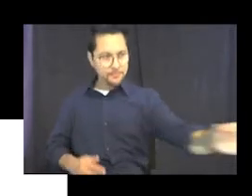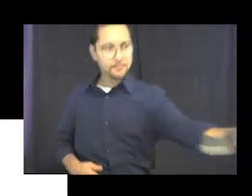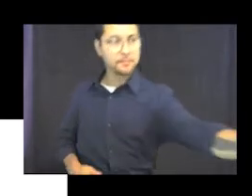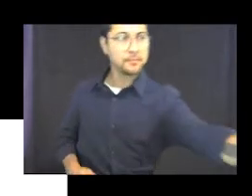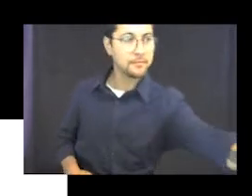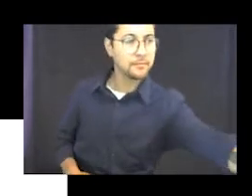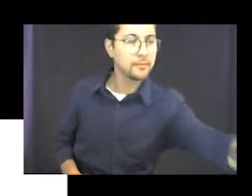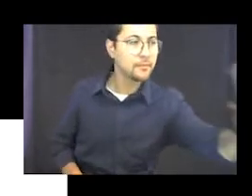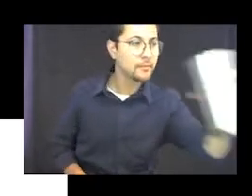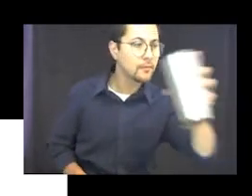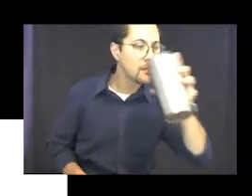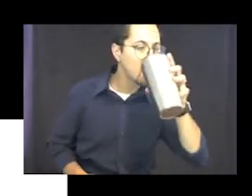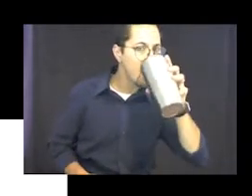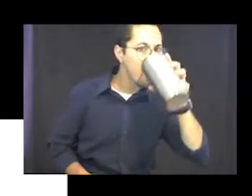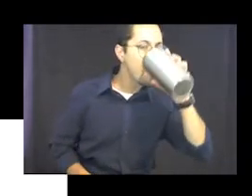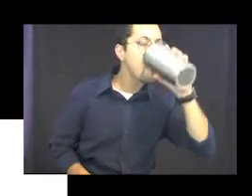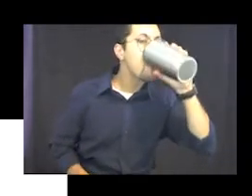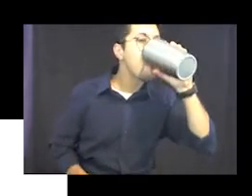Quality.